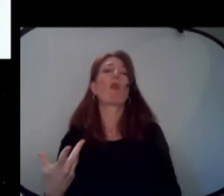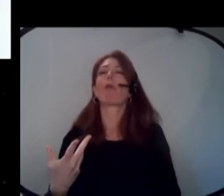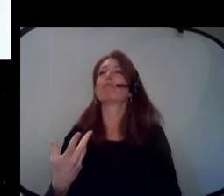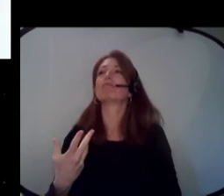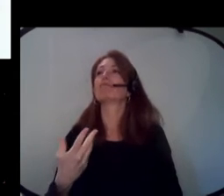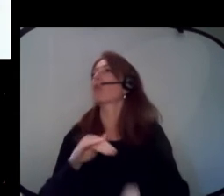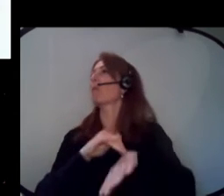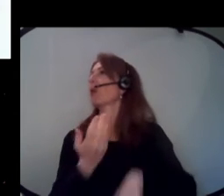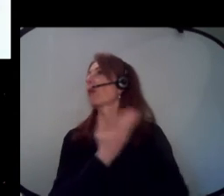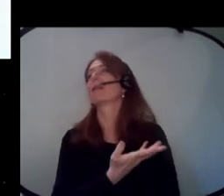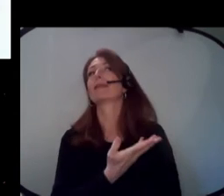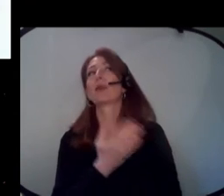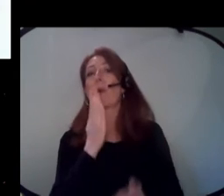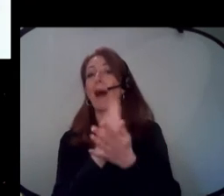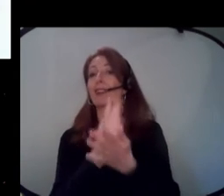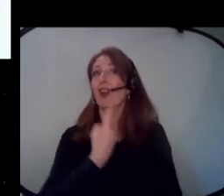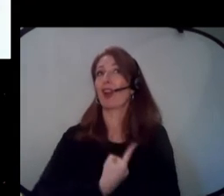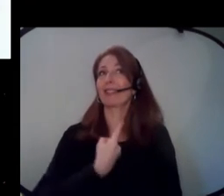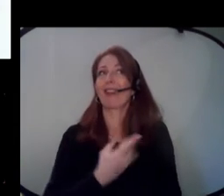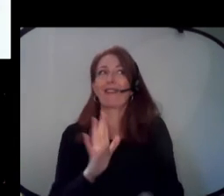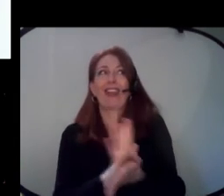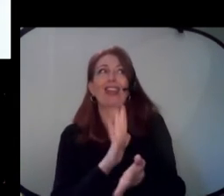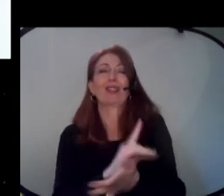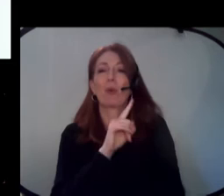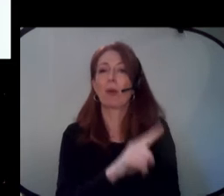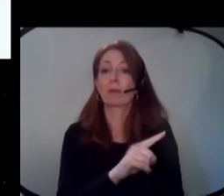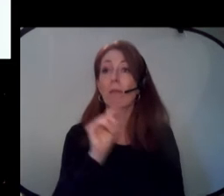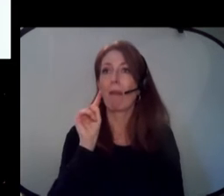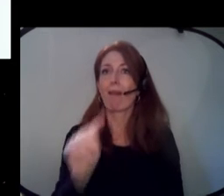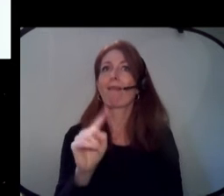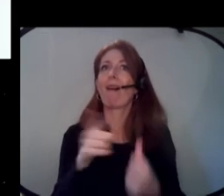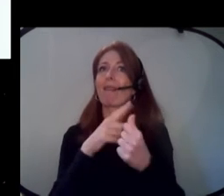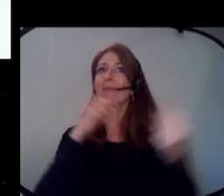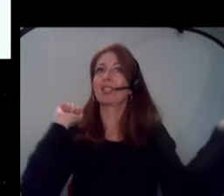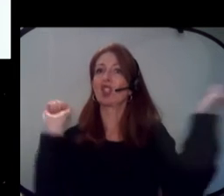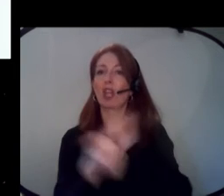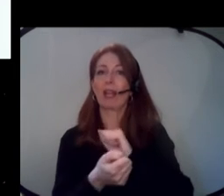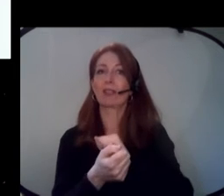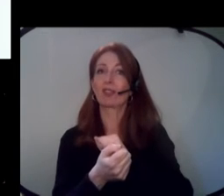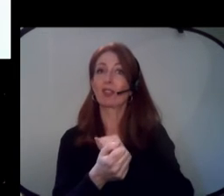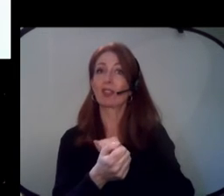even perhaps slightly enjoying it. Artemisia completely changes that, and she paints Susanna, who